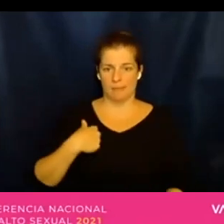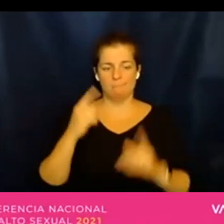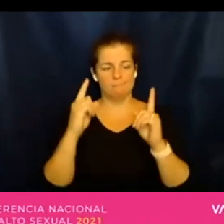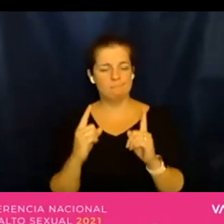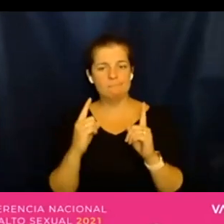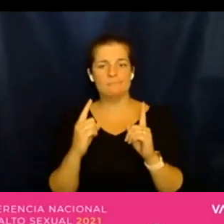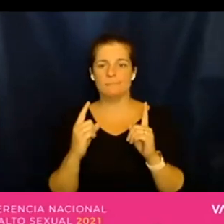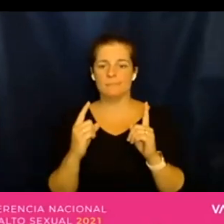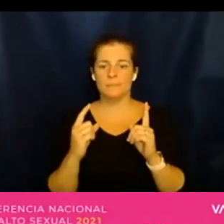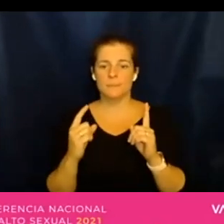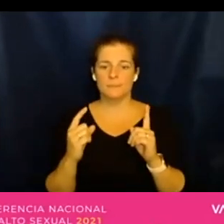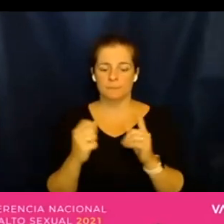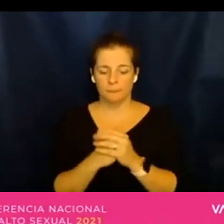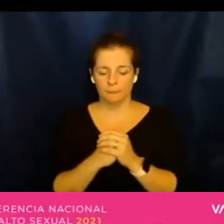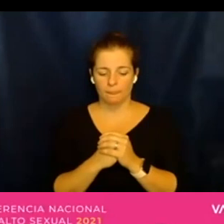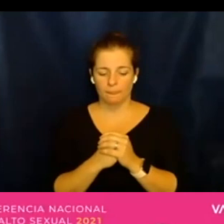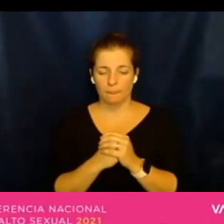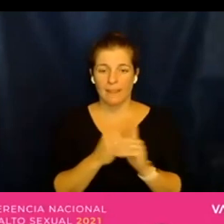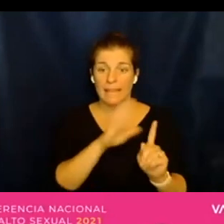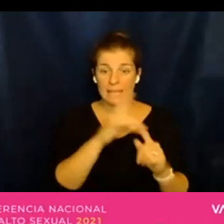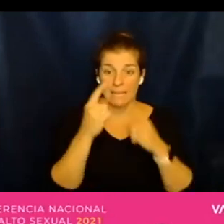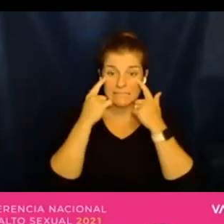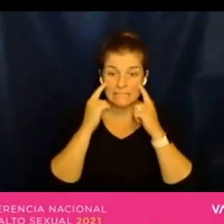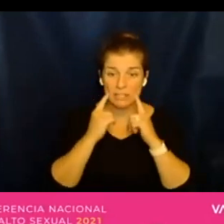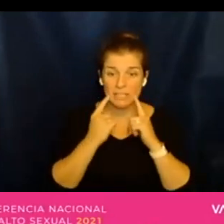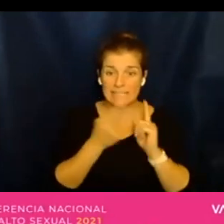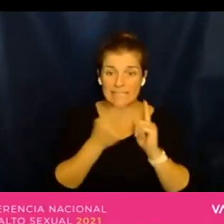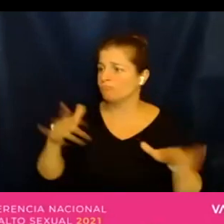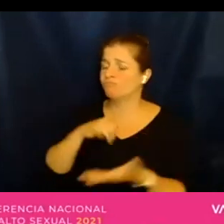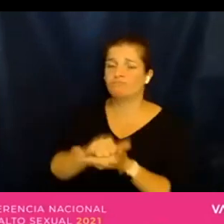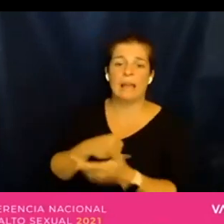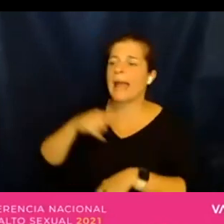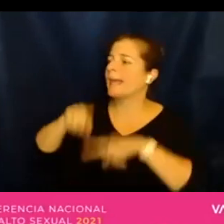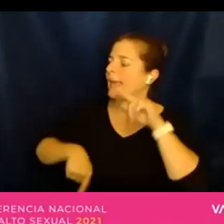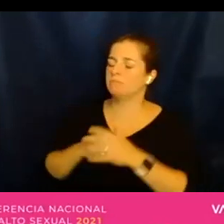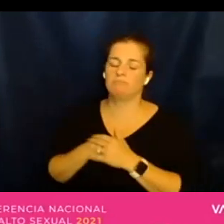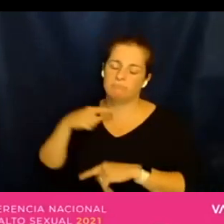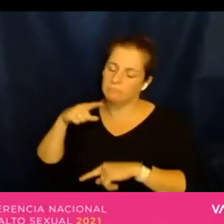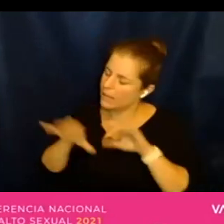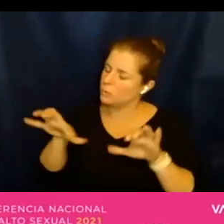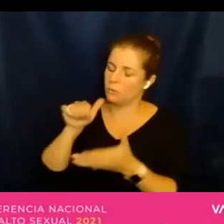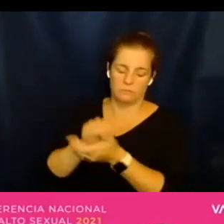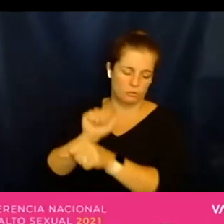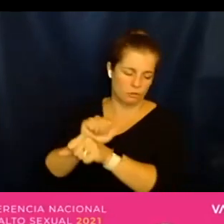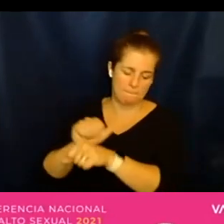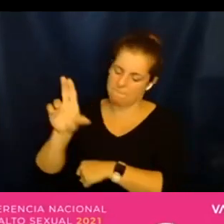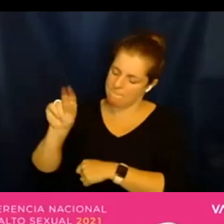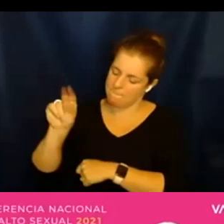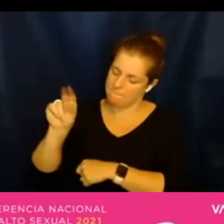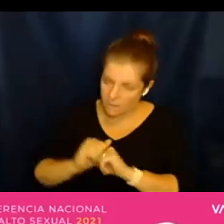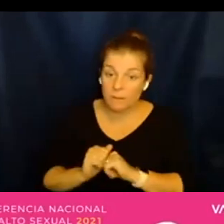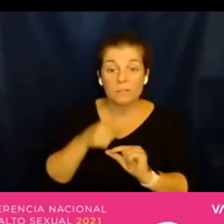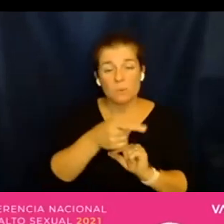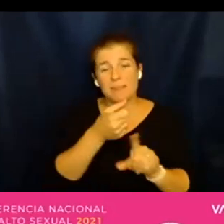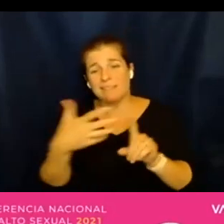teary eyes, he told me, I can't do this job, I can't do this job. And the reason why he